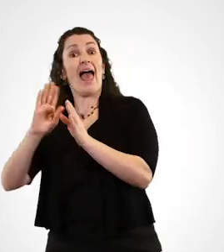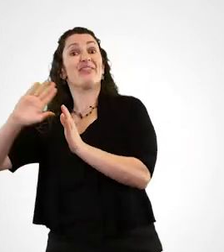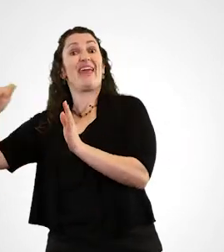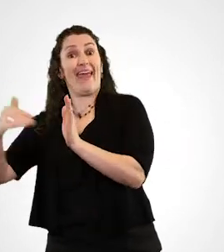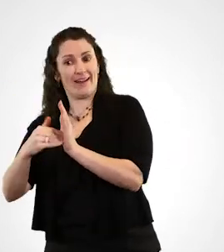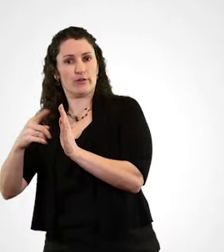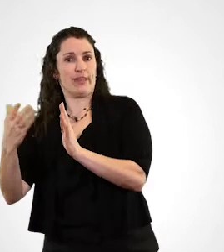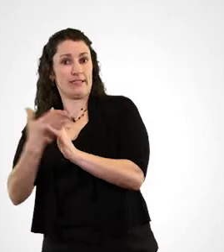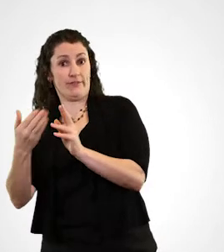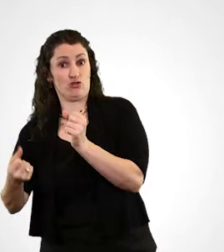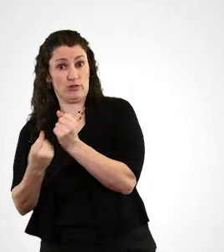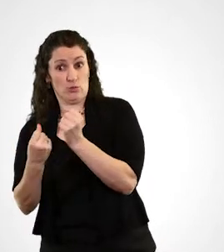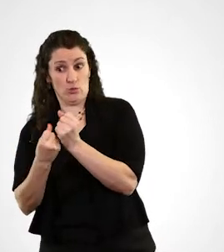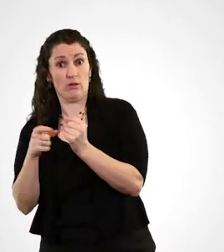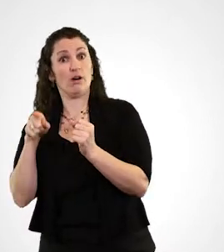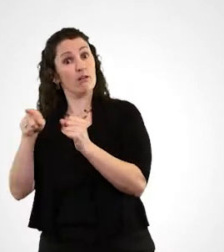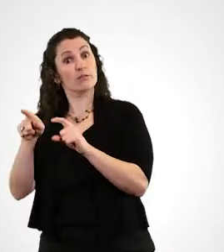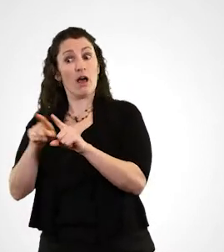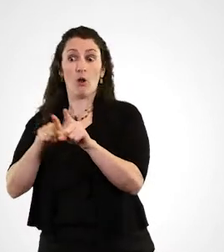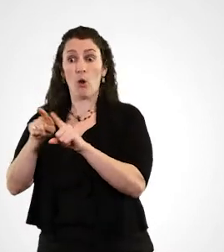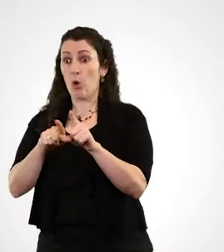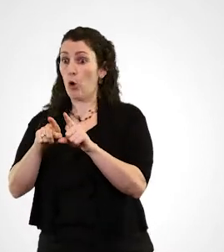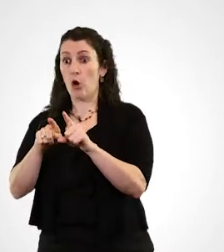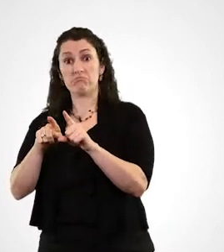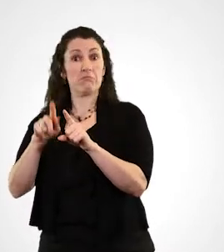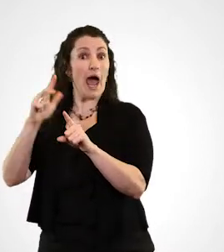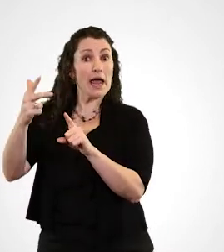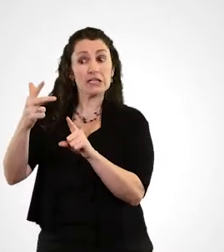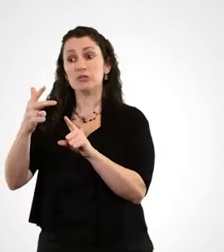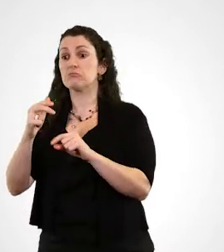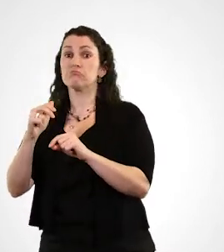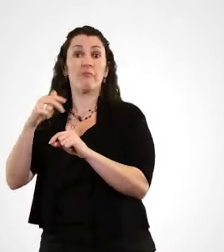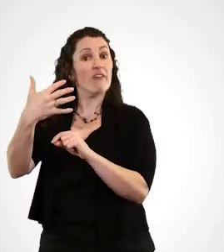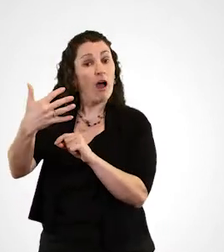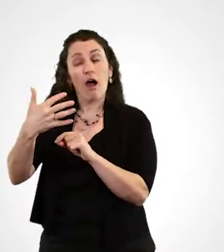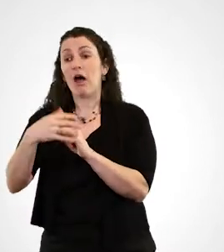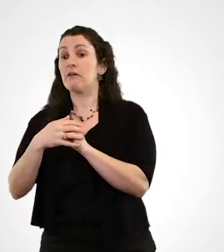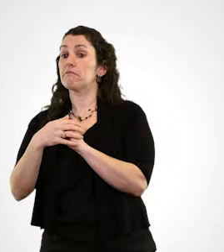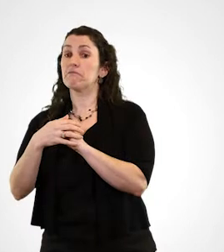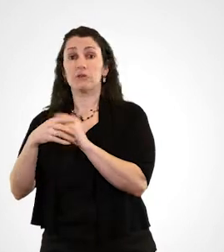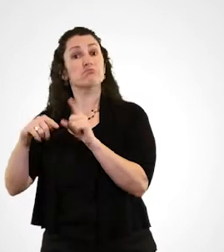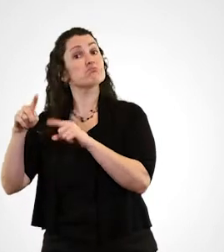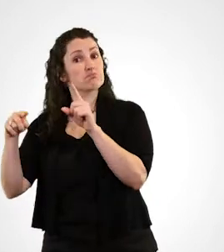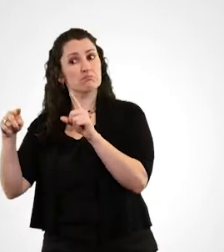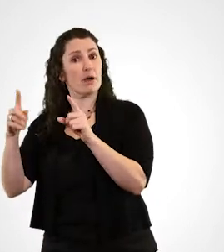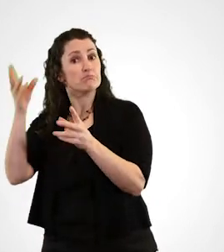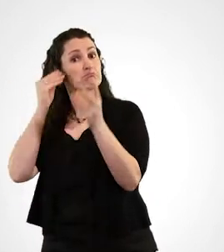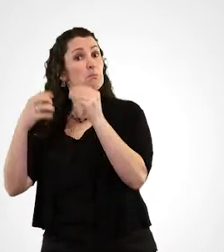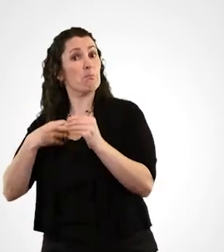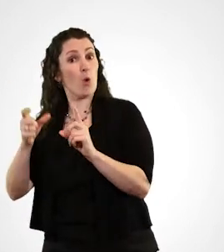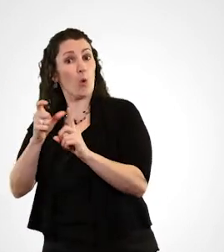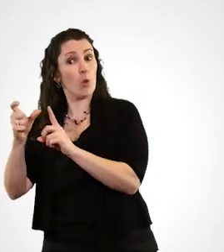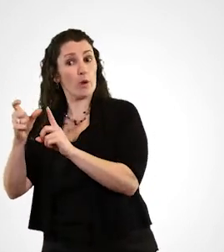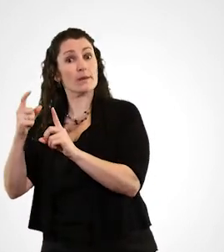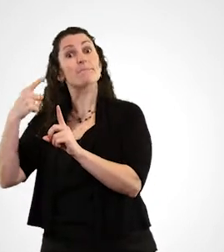the intervention, most of them have learned 8 words, some of them have learned 5 words. They are